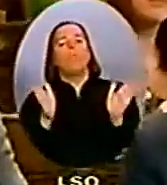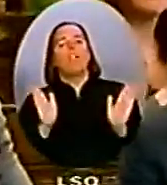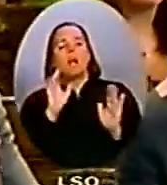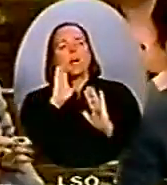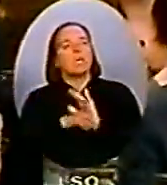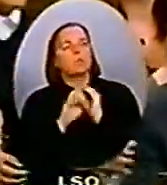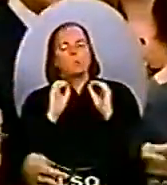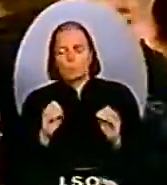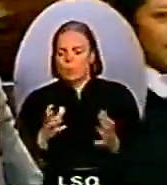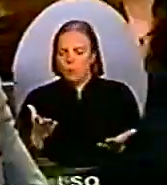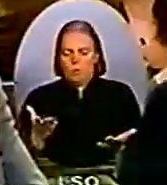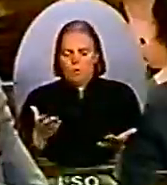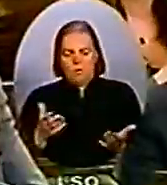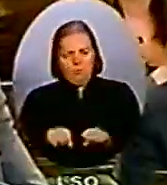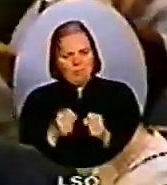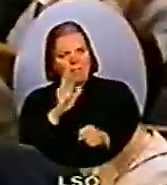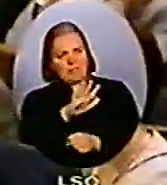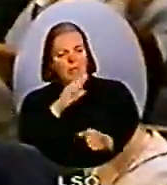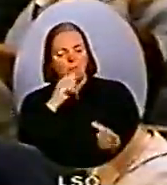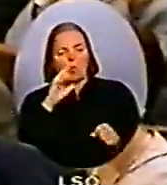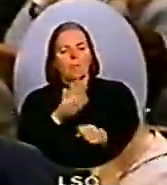Honourable Government House